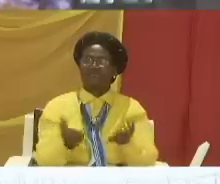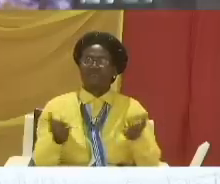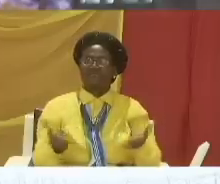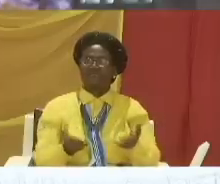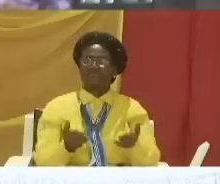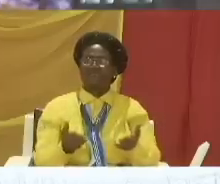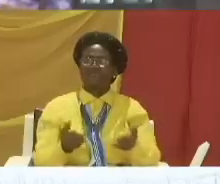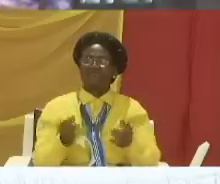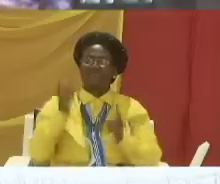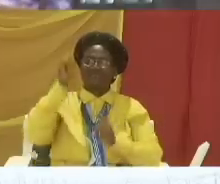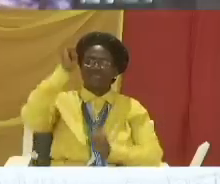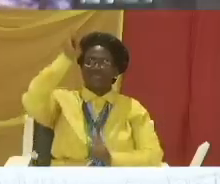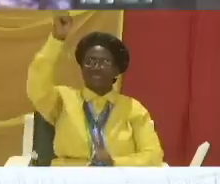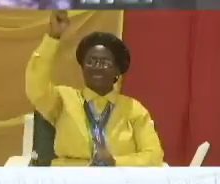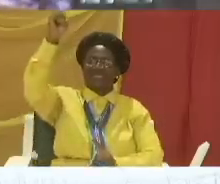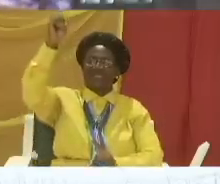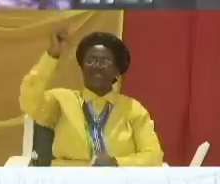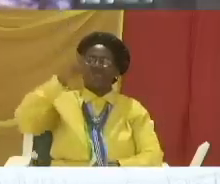. He says,